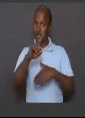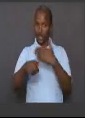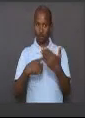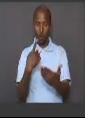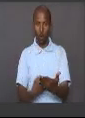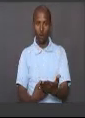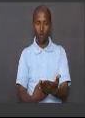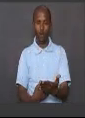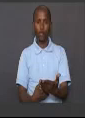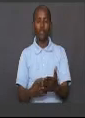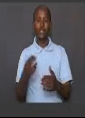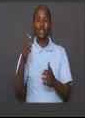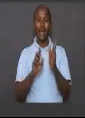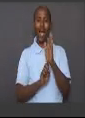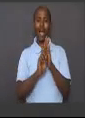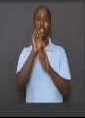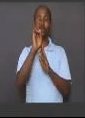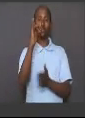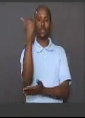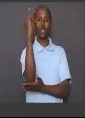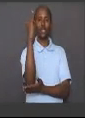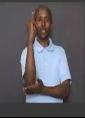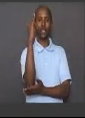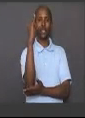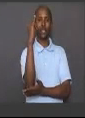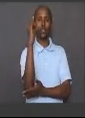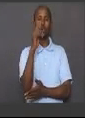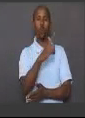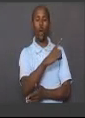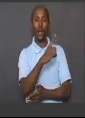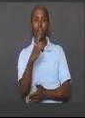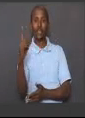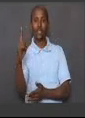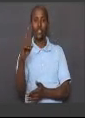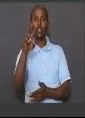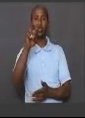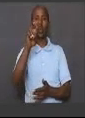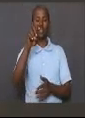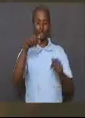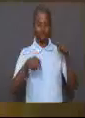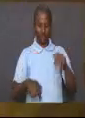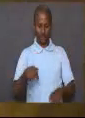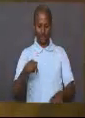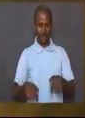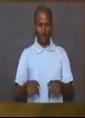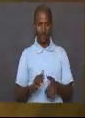Therefore, the height of the tree is 120 feet.